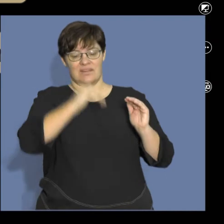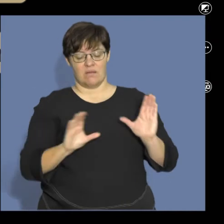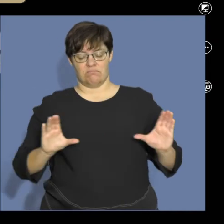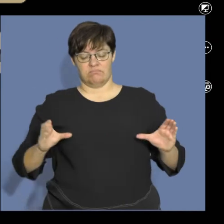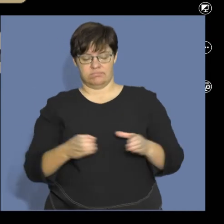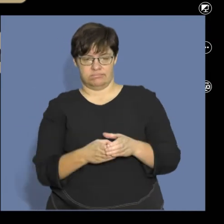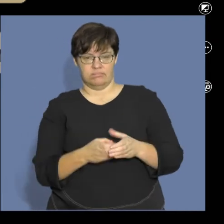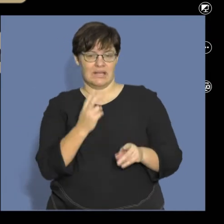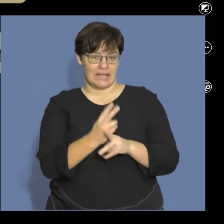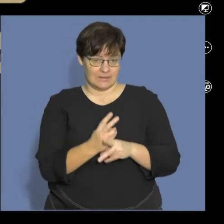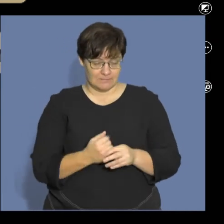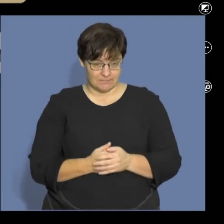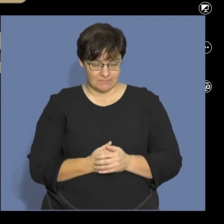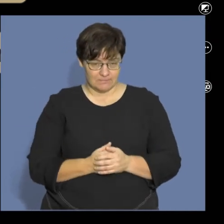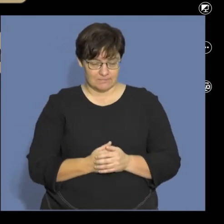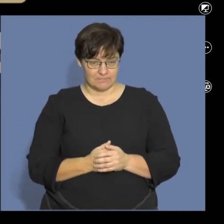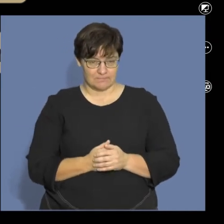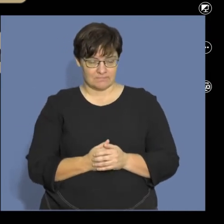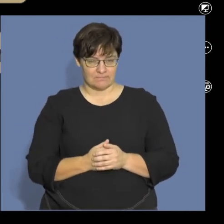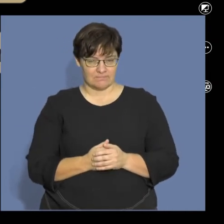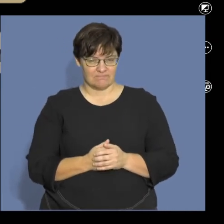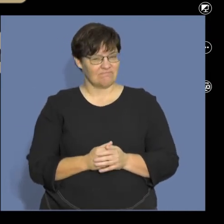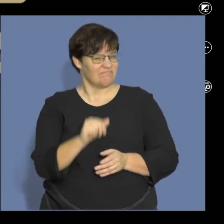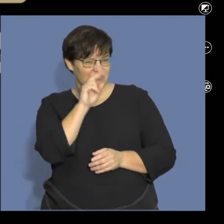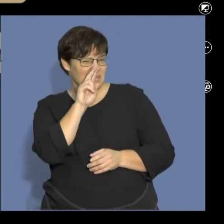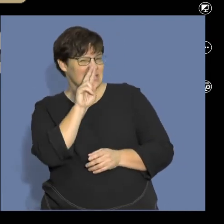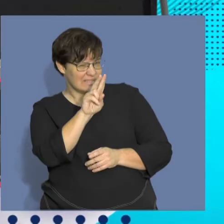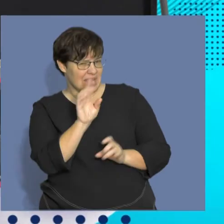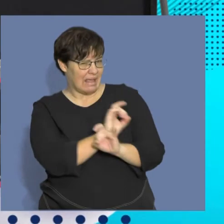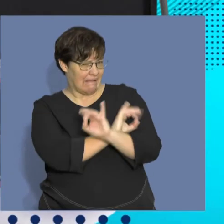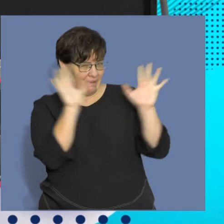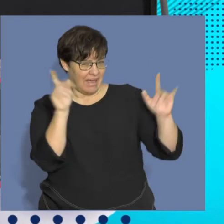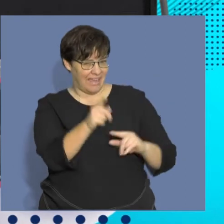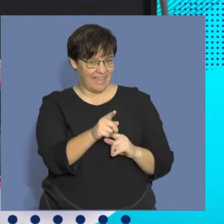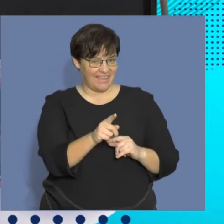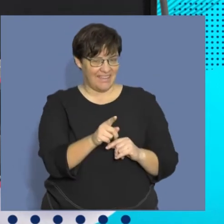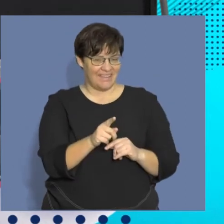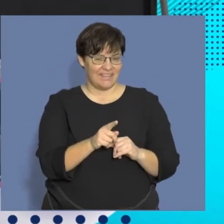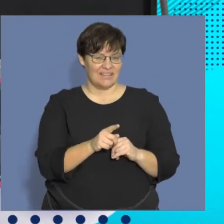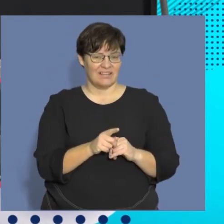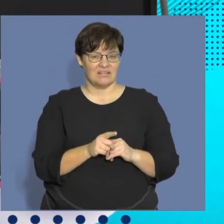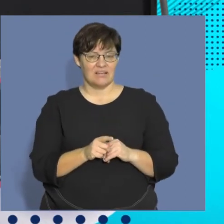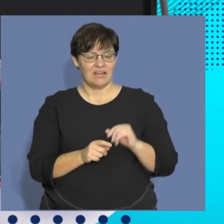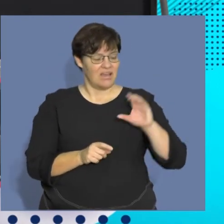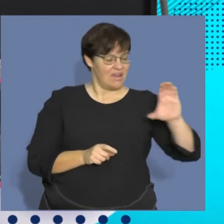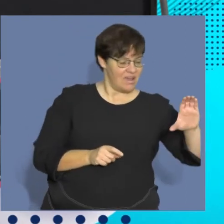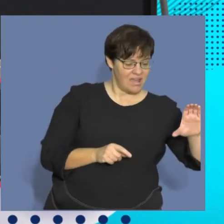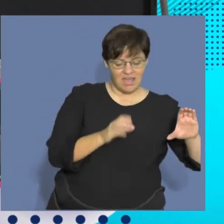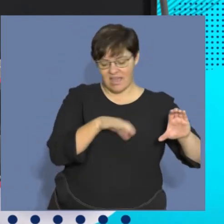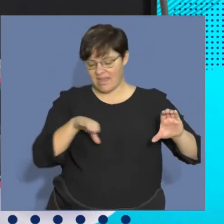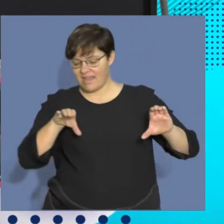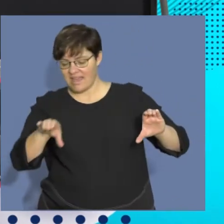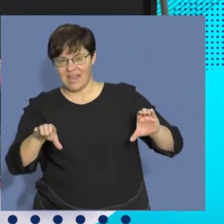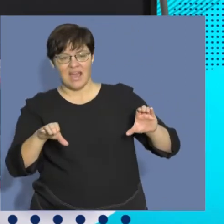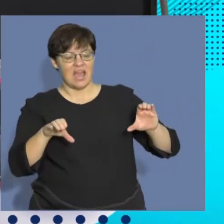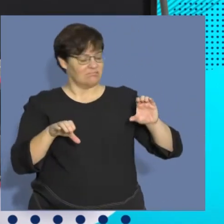population size. So I hope you can see here, learners, how all of those different parameters